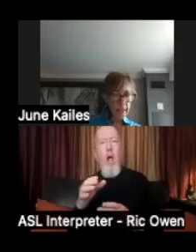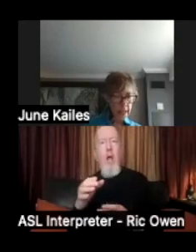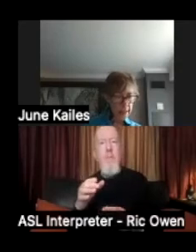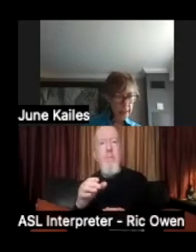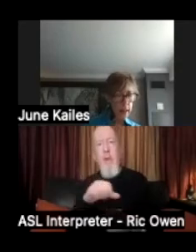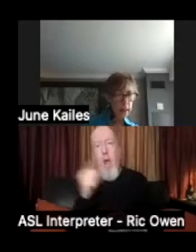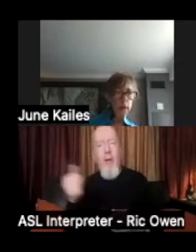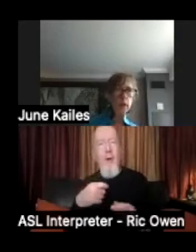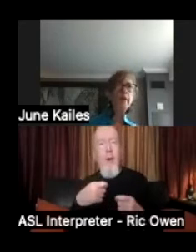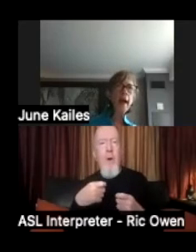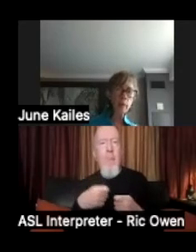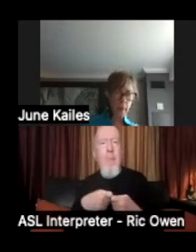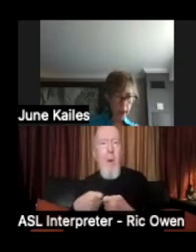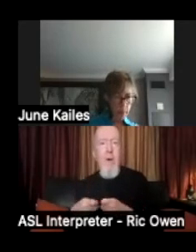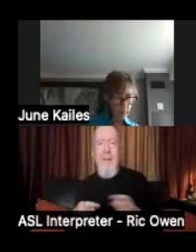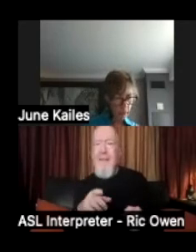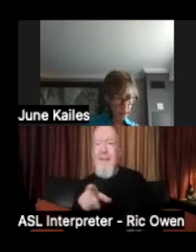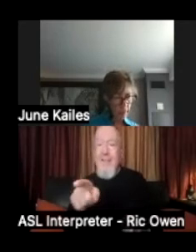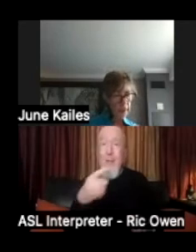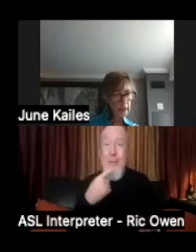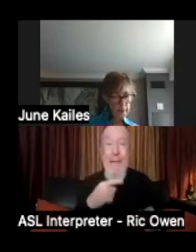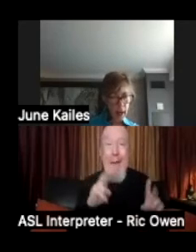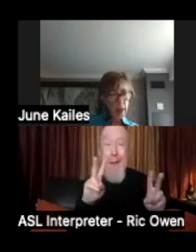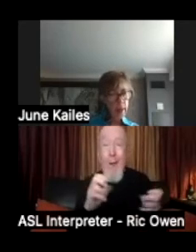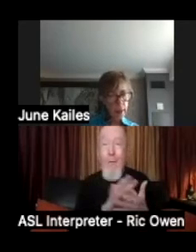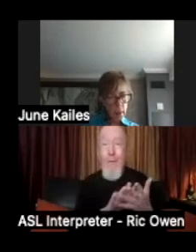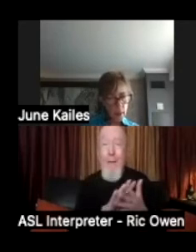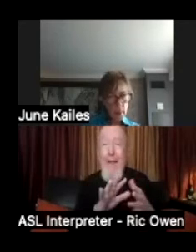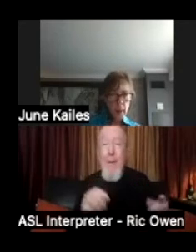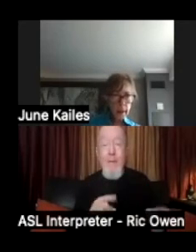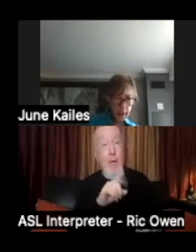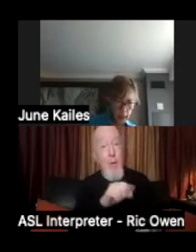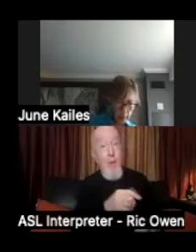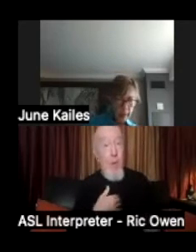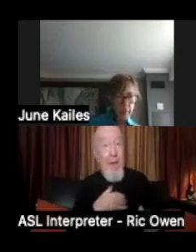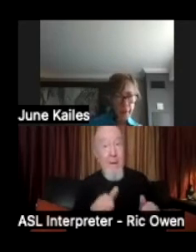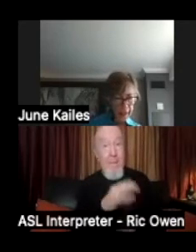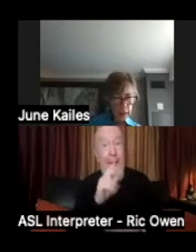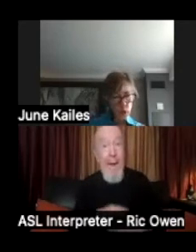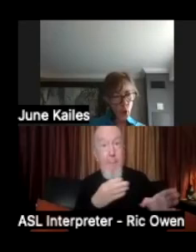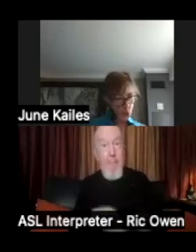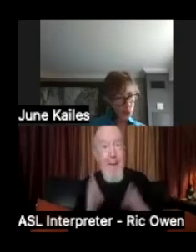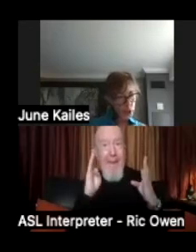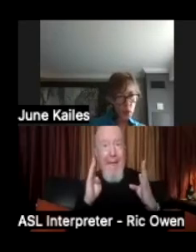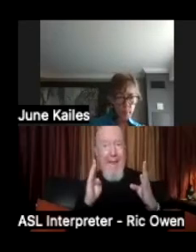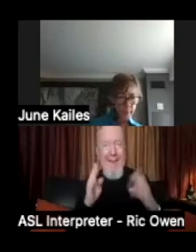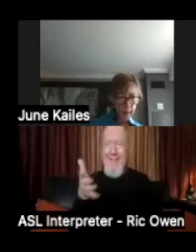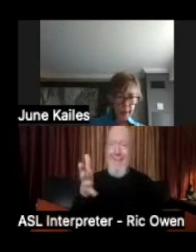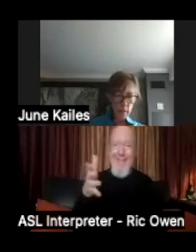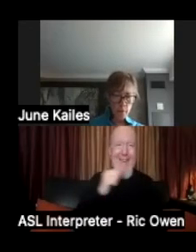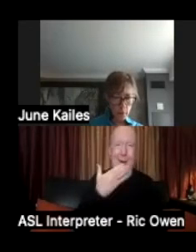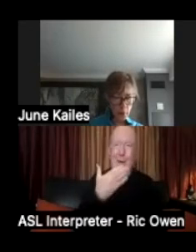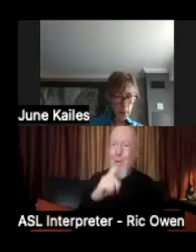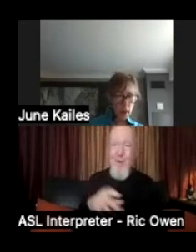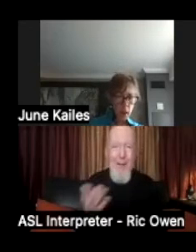stop asking, do you have a backup plan? Start helping Pedros make